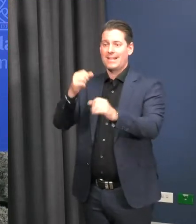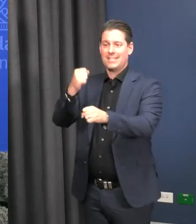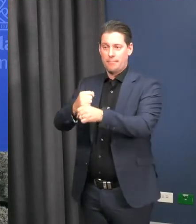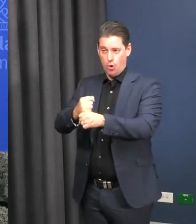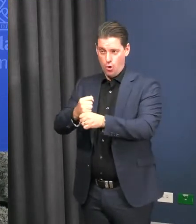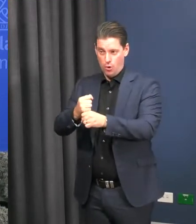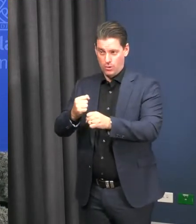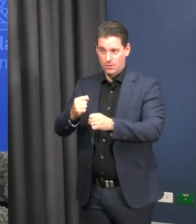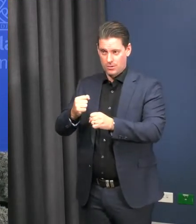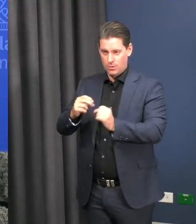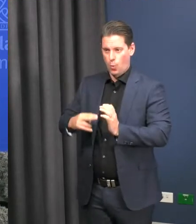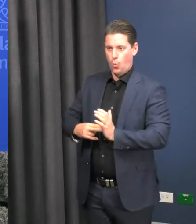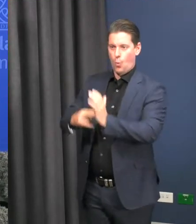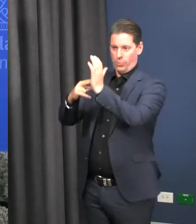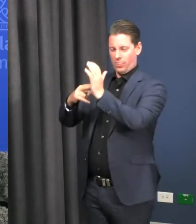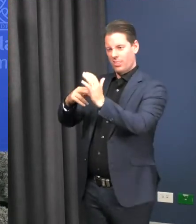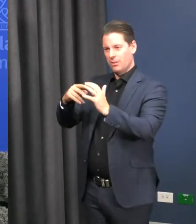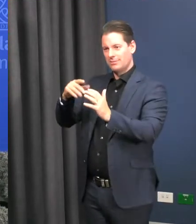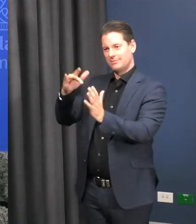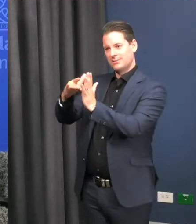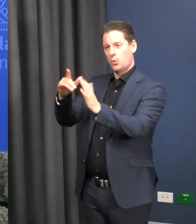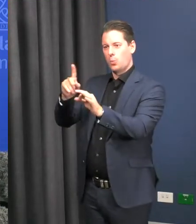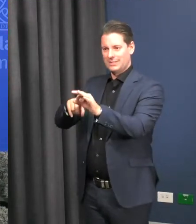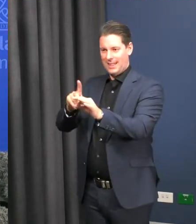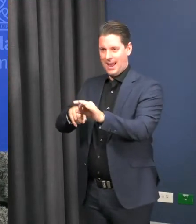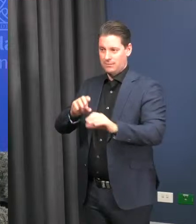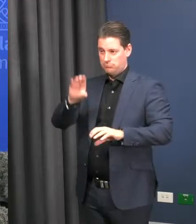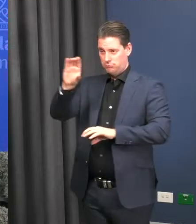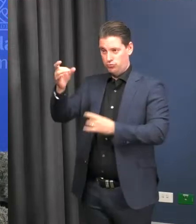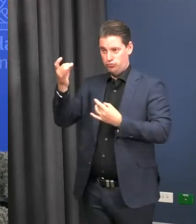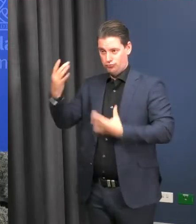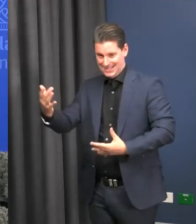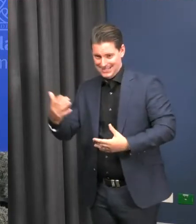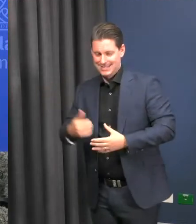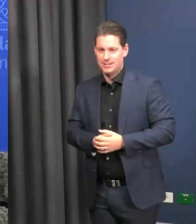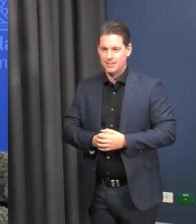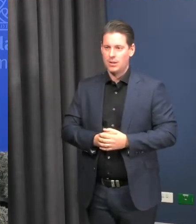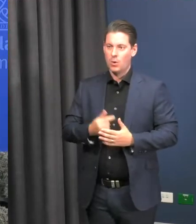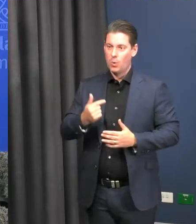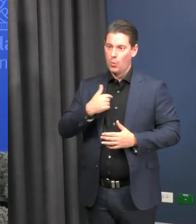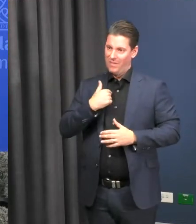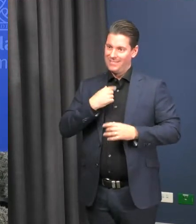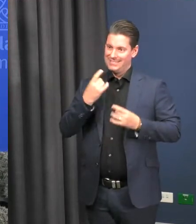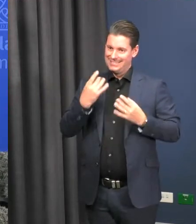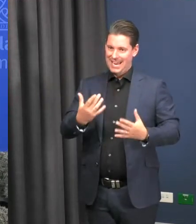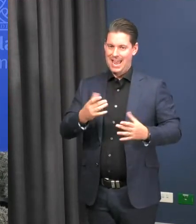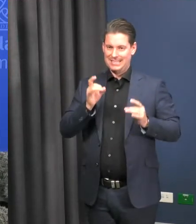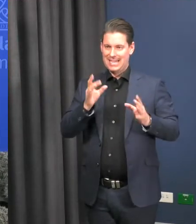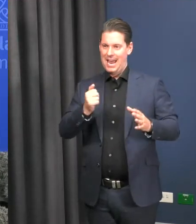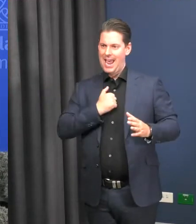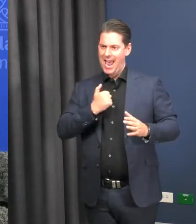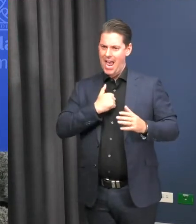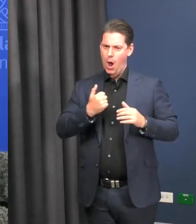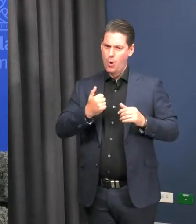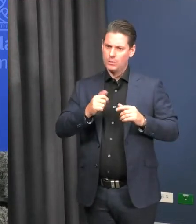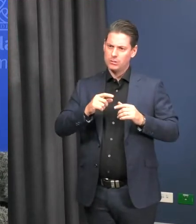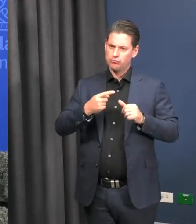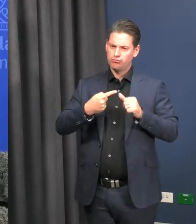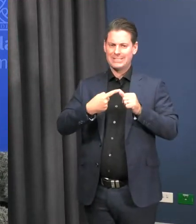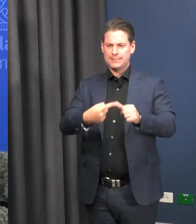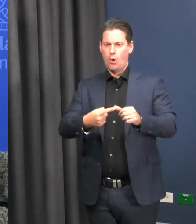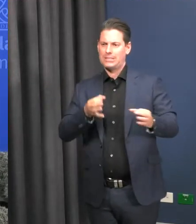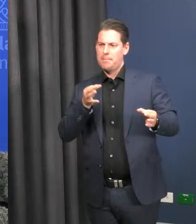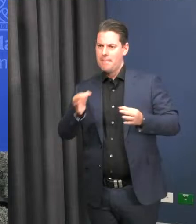coming days. We've activated the Australian Government Disaster Response Plan, a crisis coordination team,